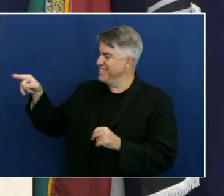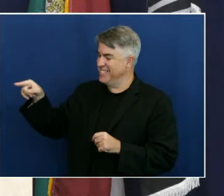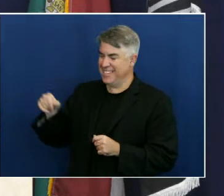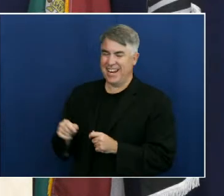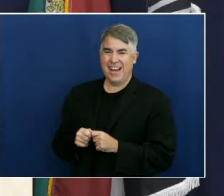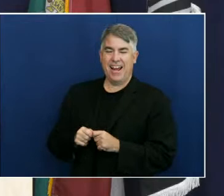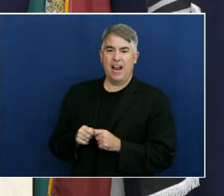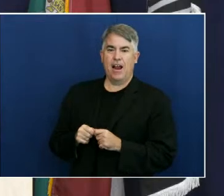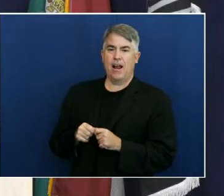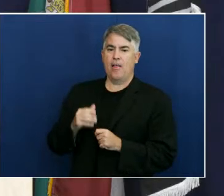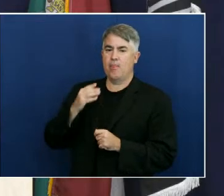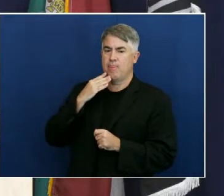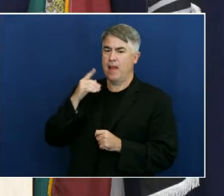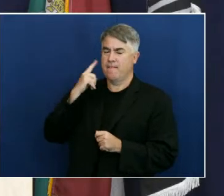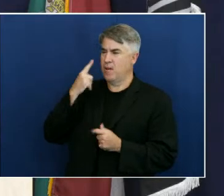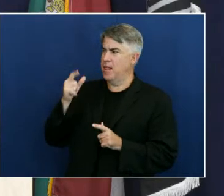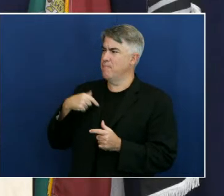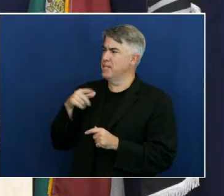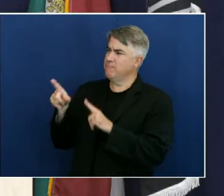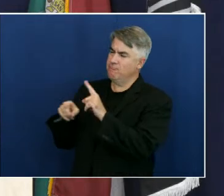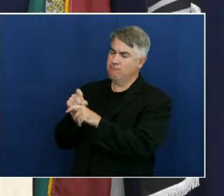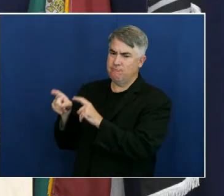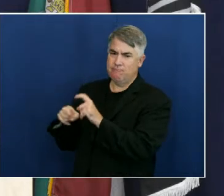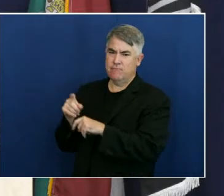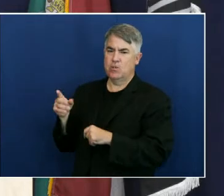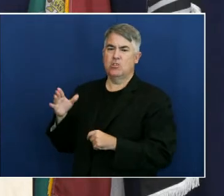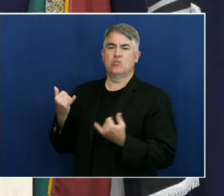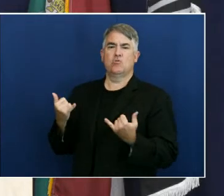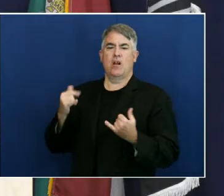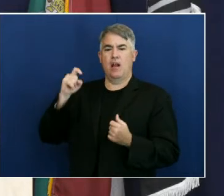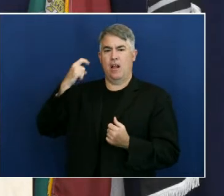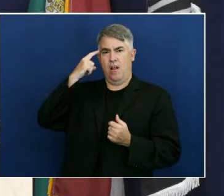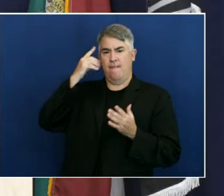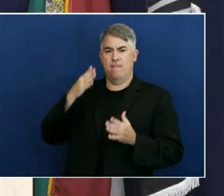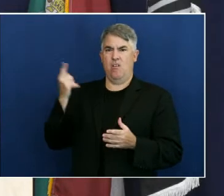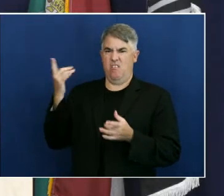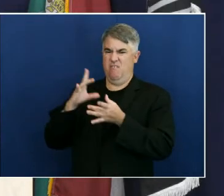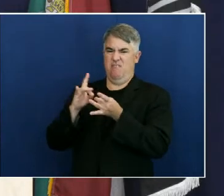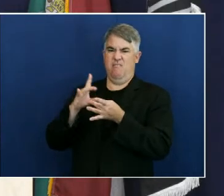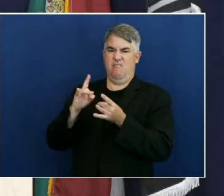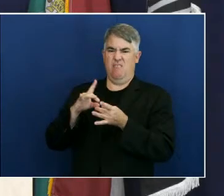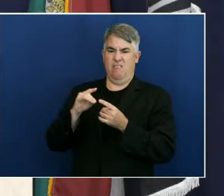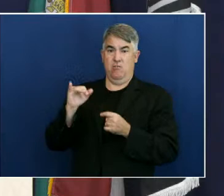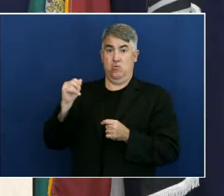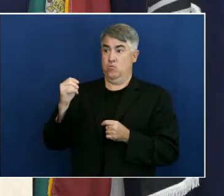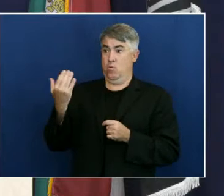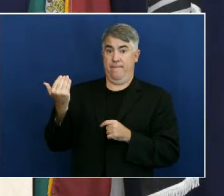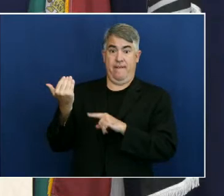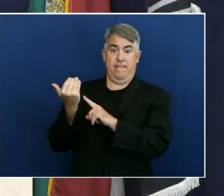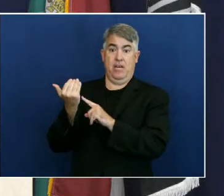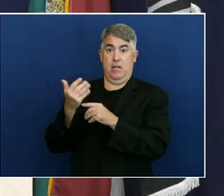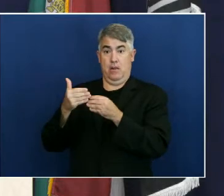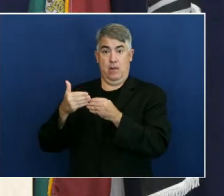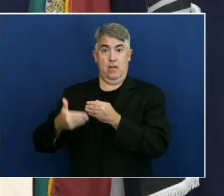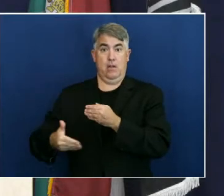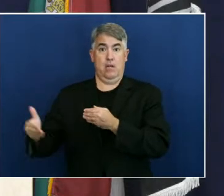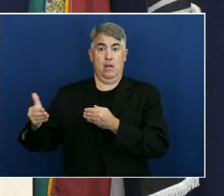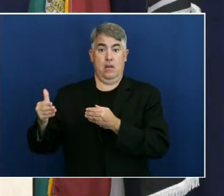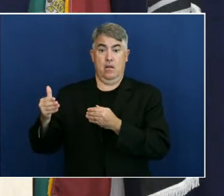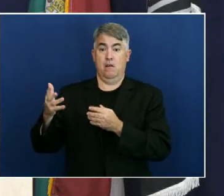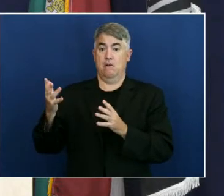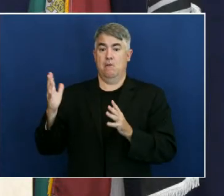question. Earlier today, the governor said that life after June 15 is going to look very much like it used